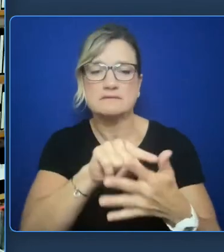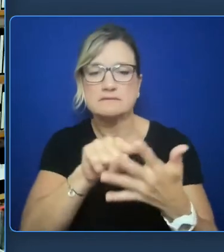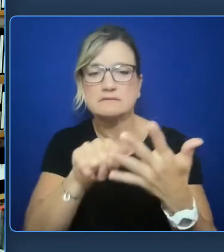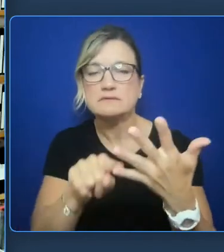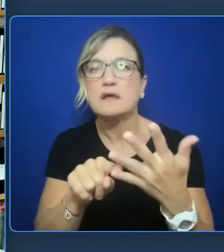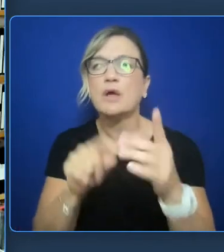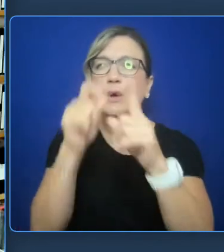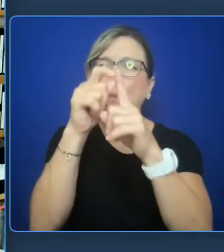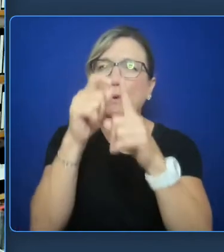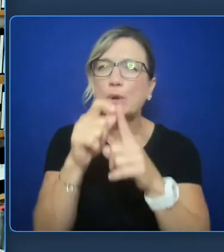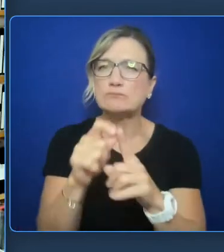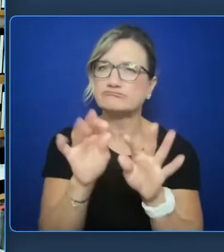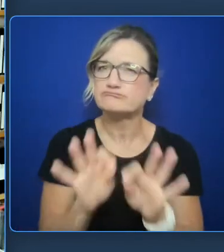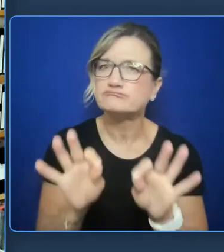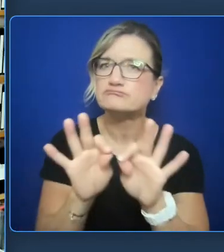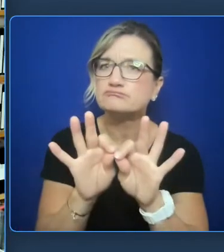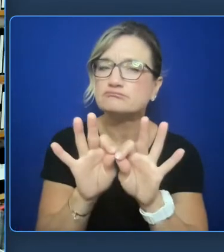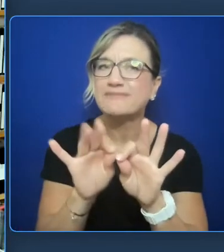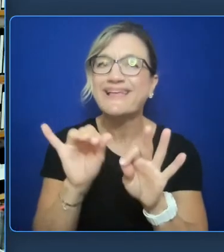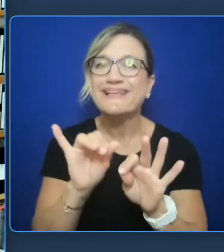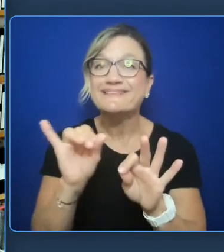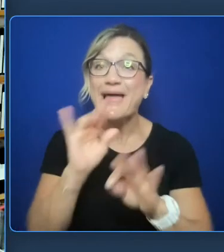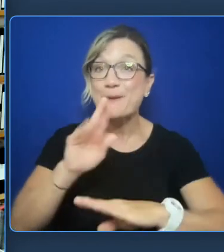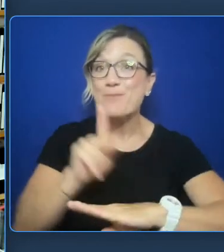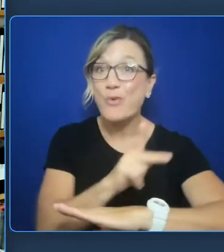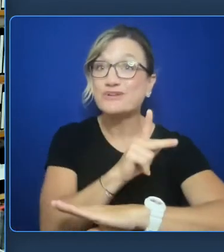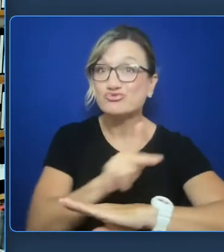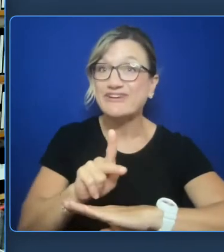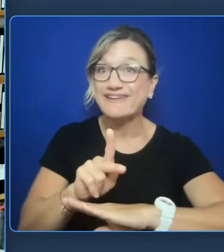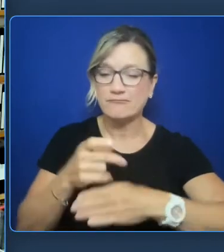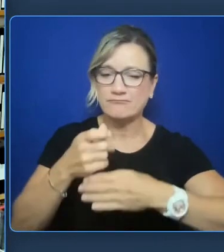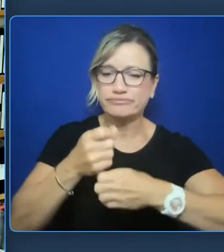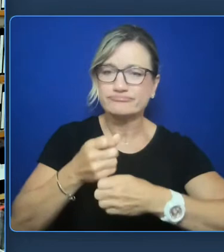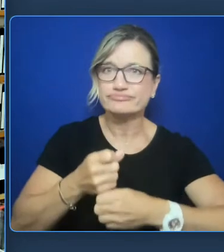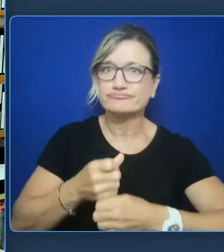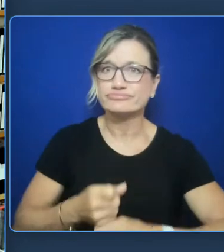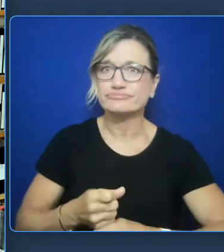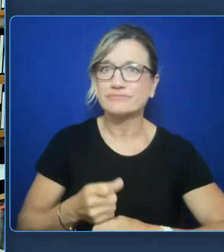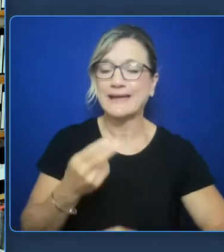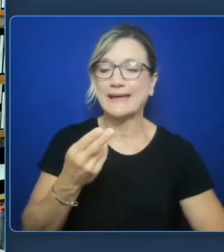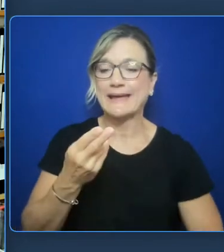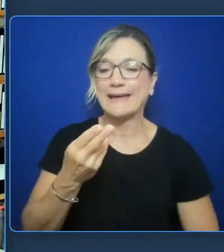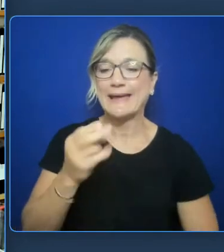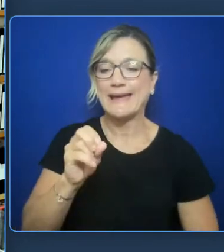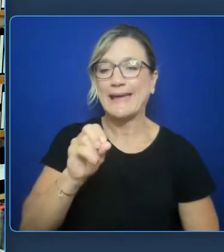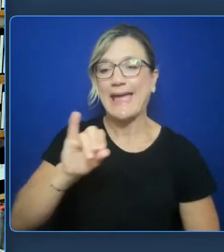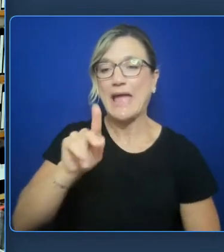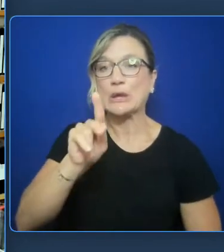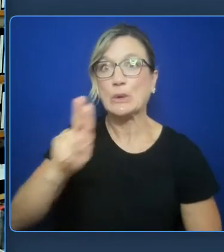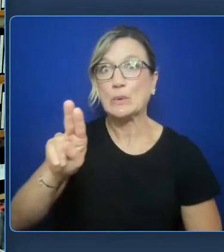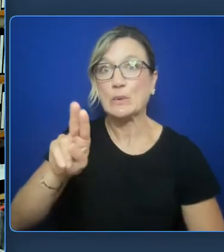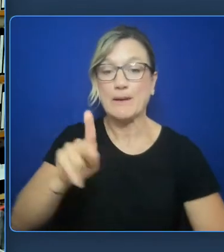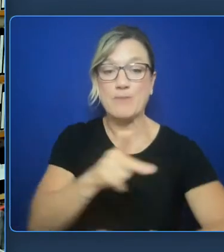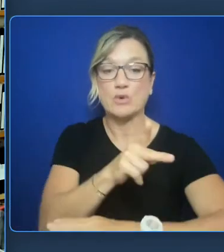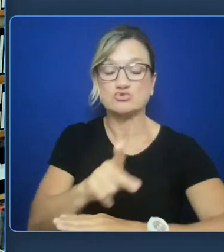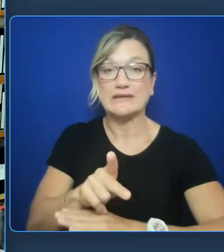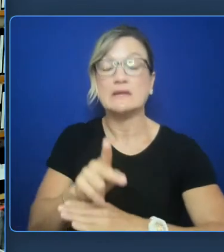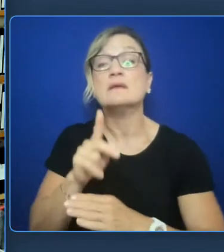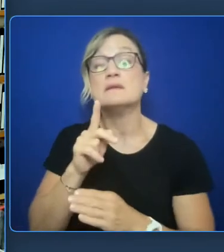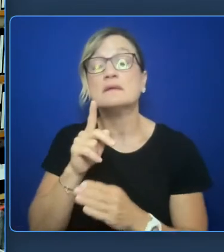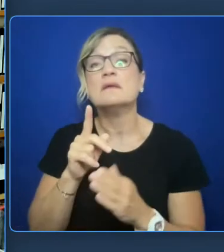I mentioned earlier, it's a kind of poetry, a haiku. Description, like poetry, oftentimes is written to be